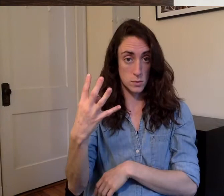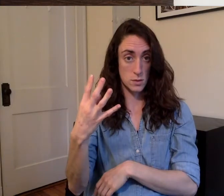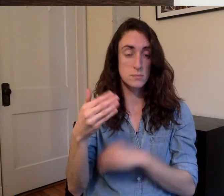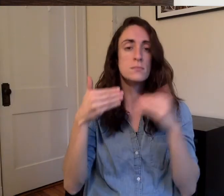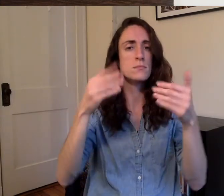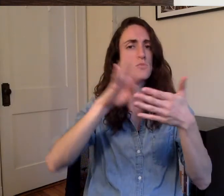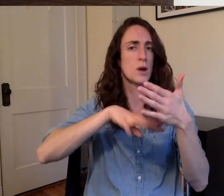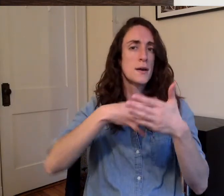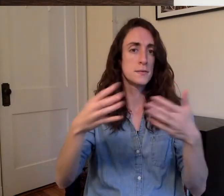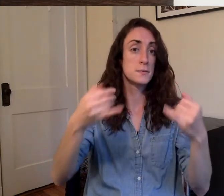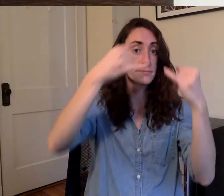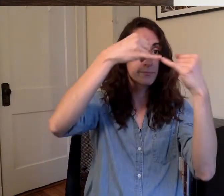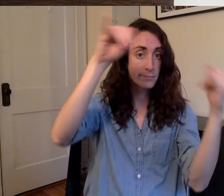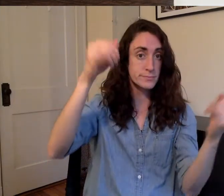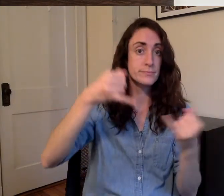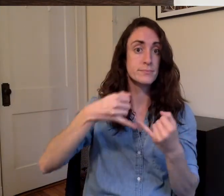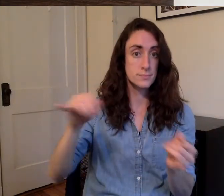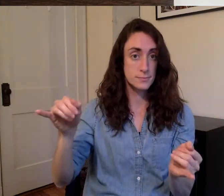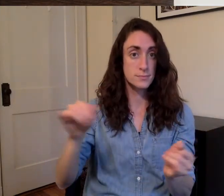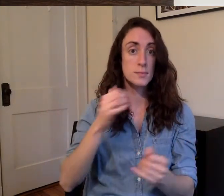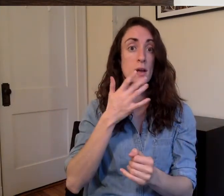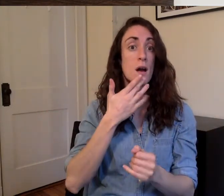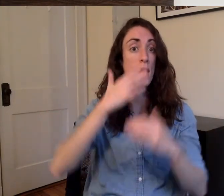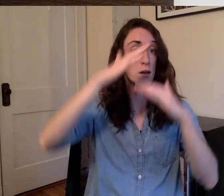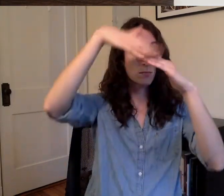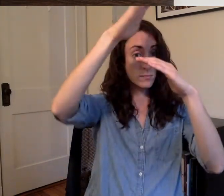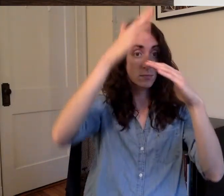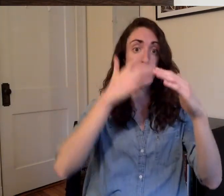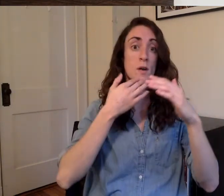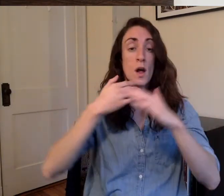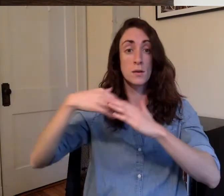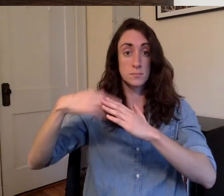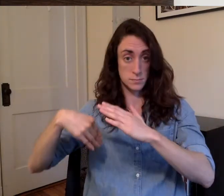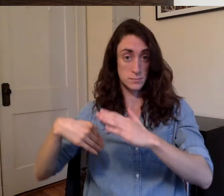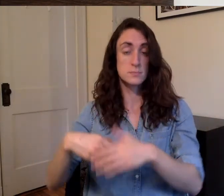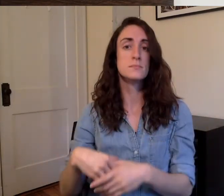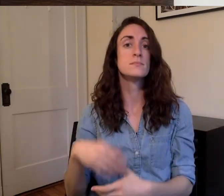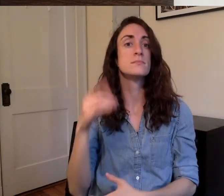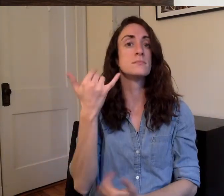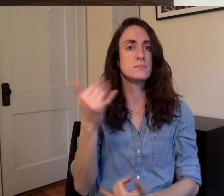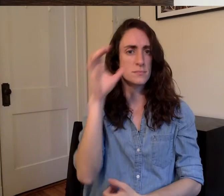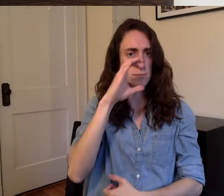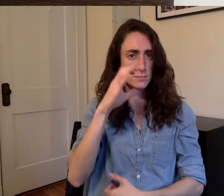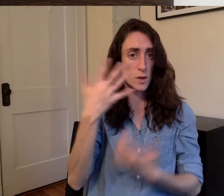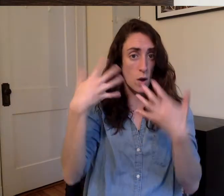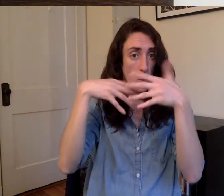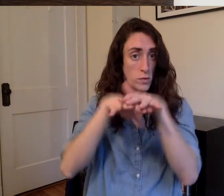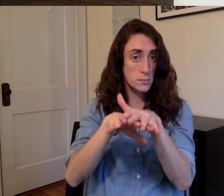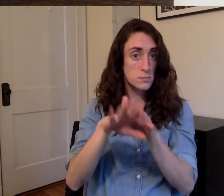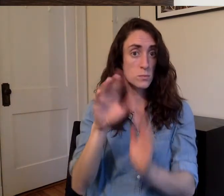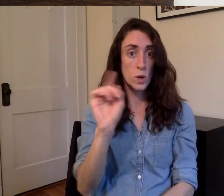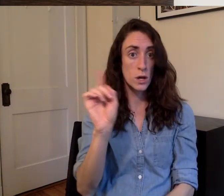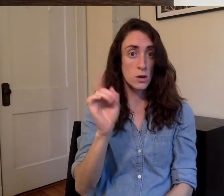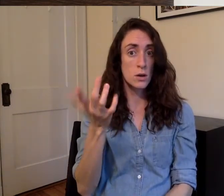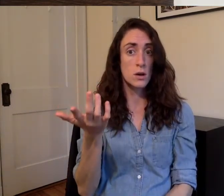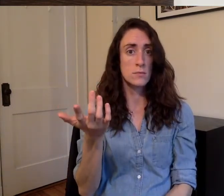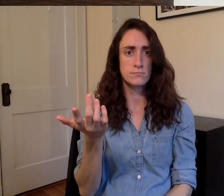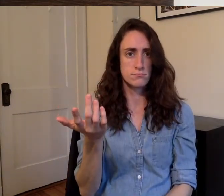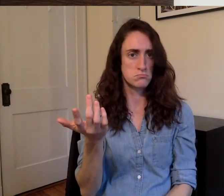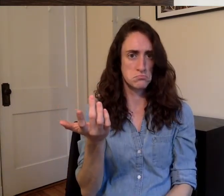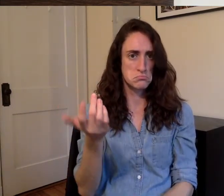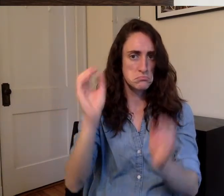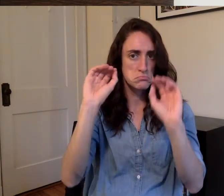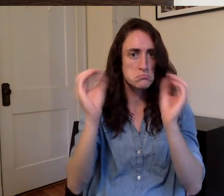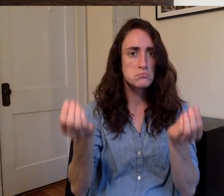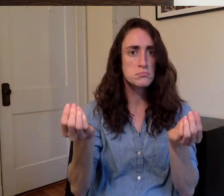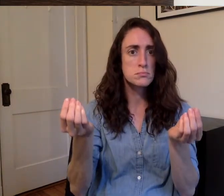equal to x minus 4. So we can go ahead and graph these two lines, and for the first we'll color above, and for the second we'll color below.